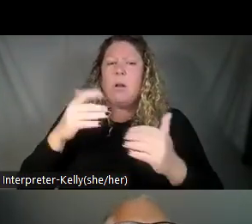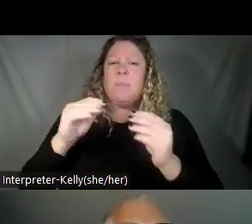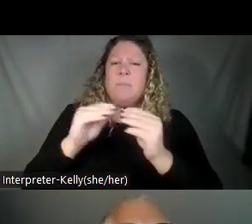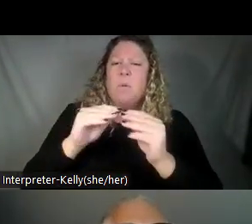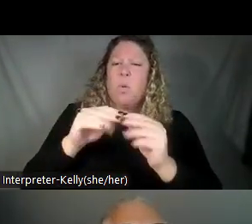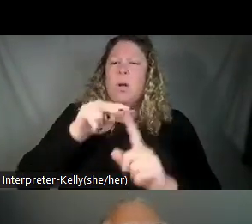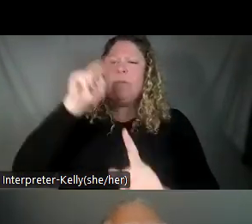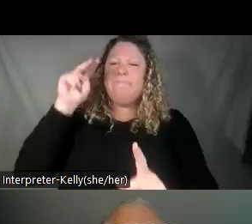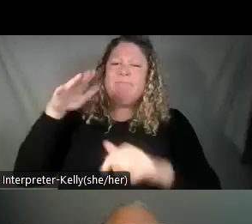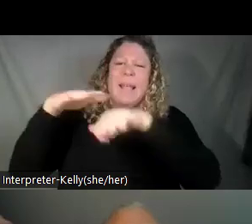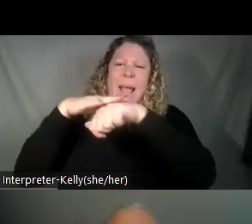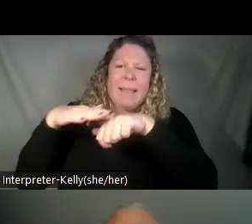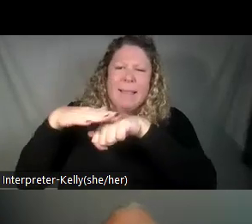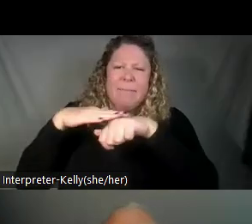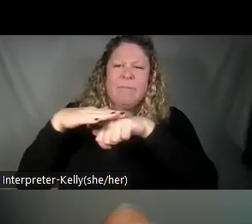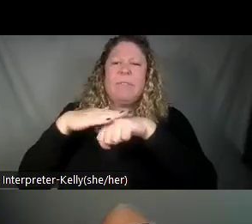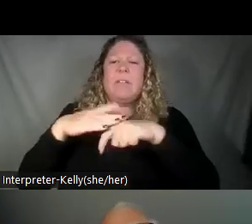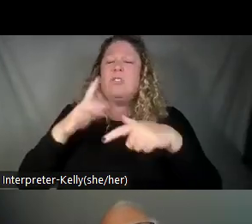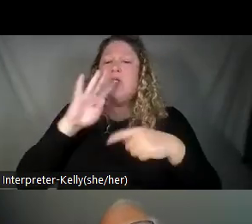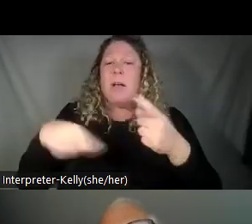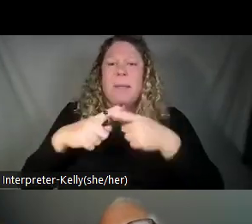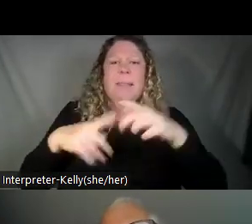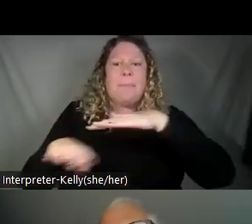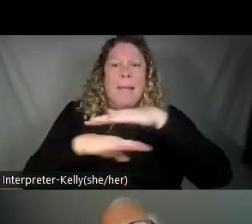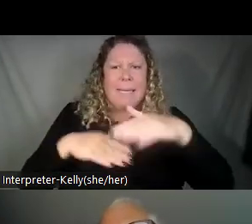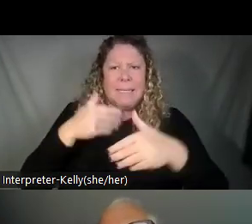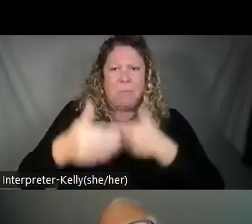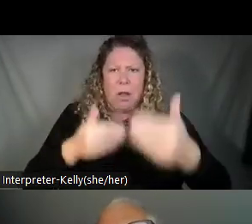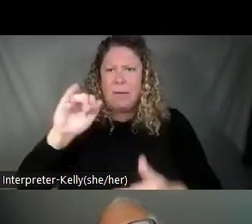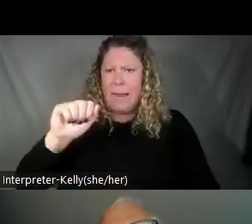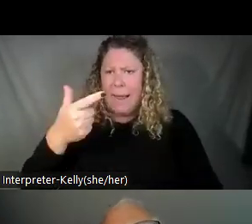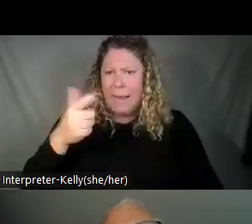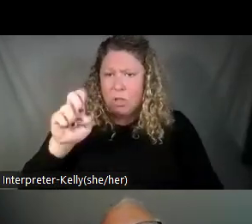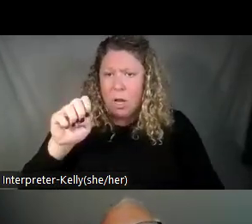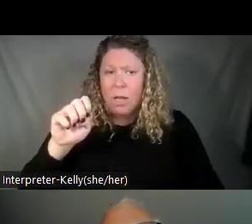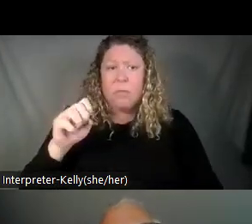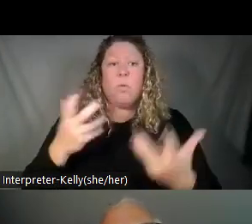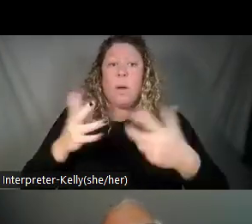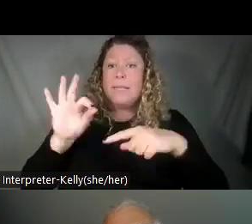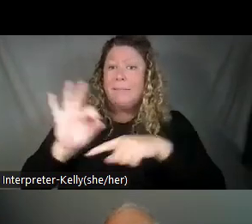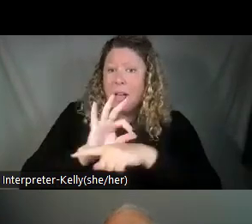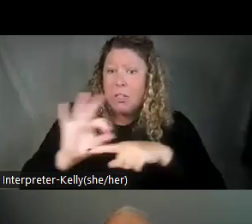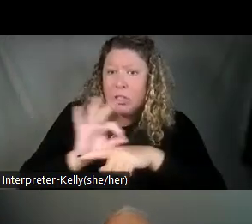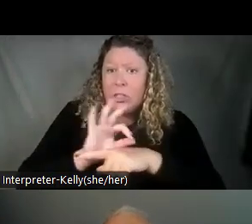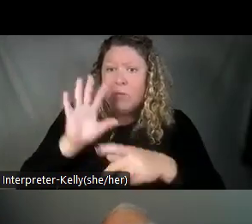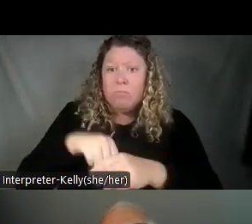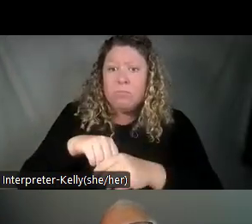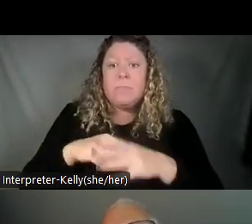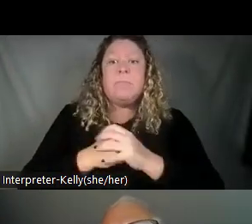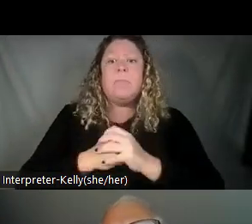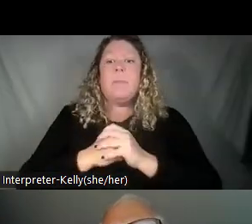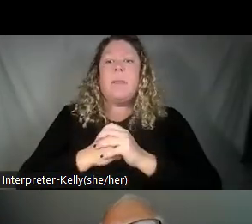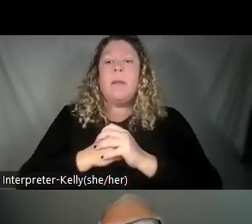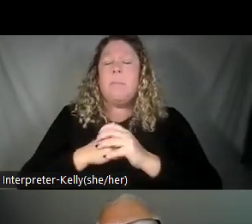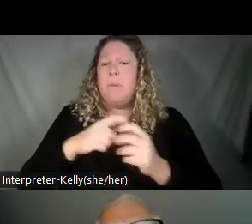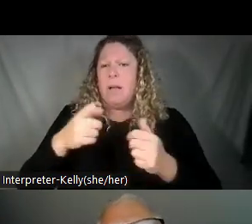about the basic process of Agile, the different functions that are in Agile. But the screen, you're going to be able to go back